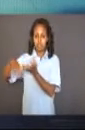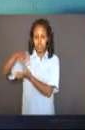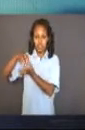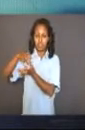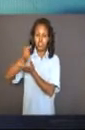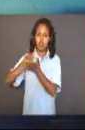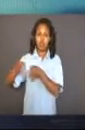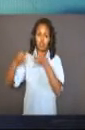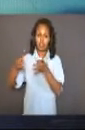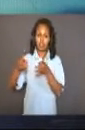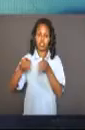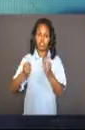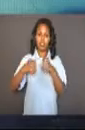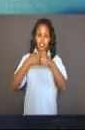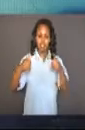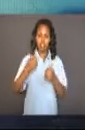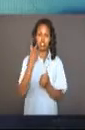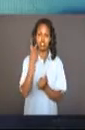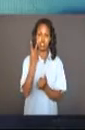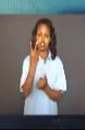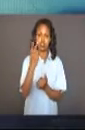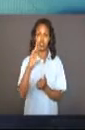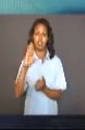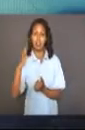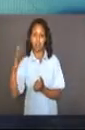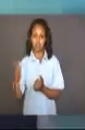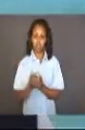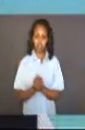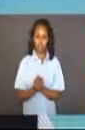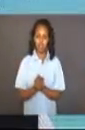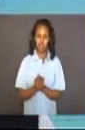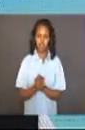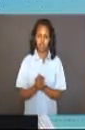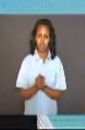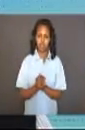are classified into two types: